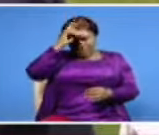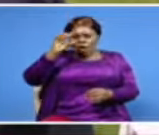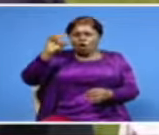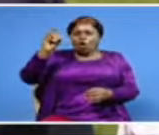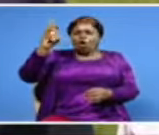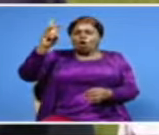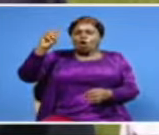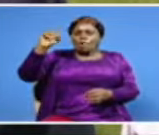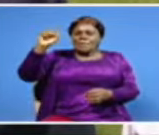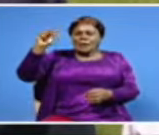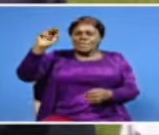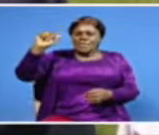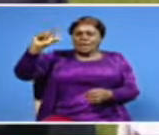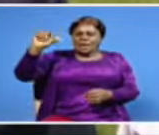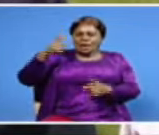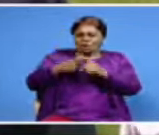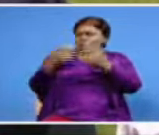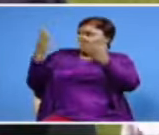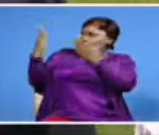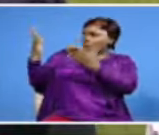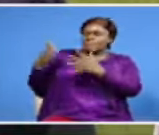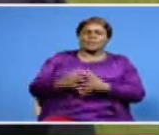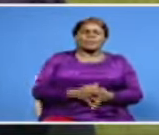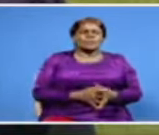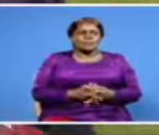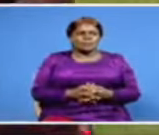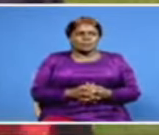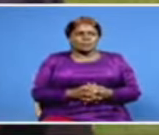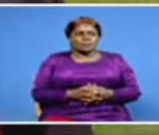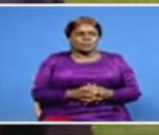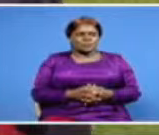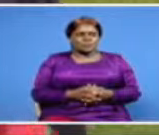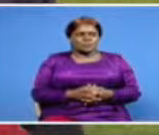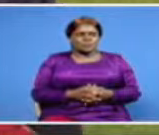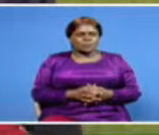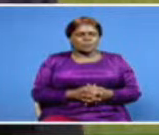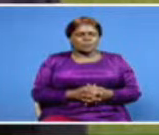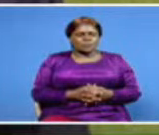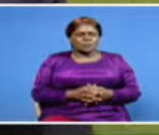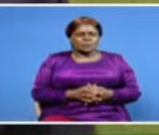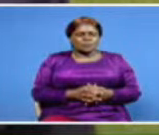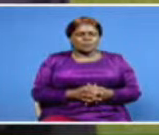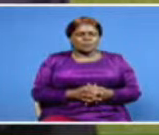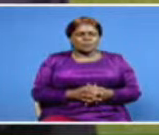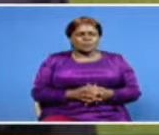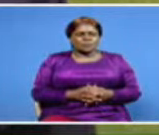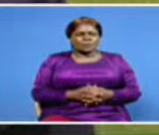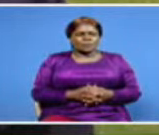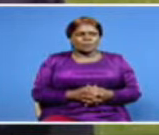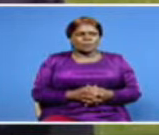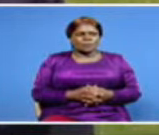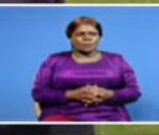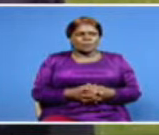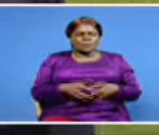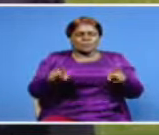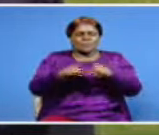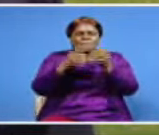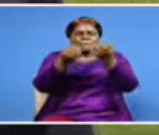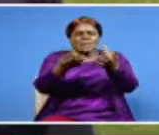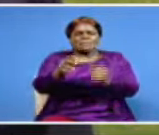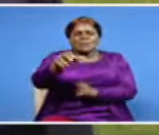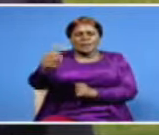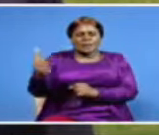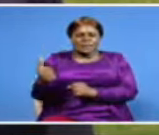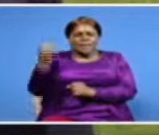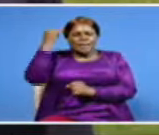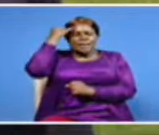Ferdinand Omanyala comes from here. I did fight from this stadium. And very many others. You can